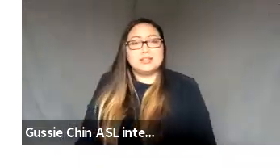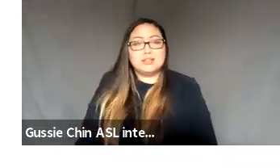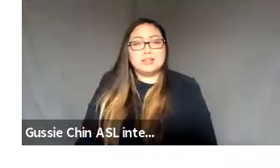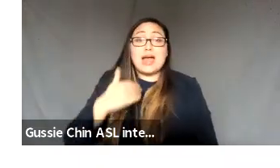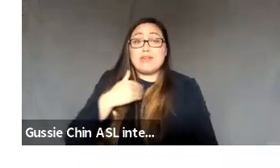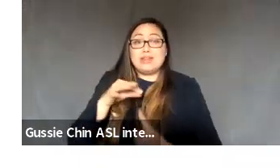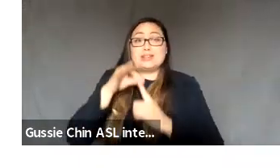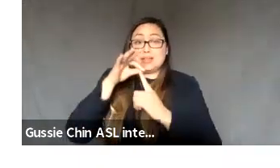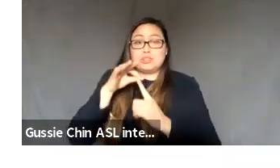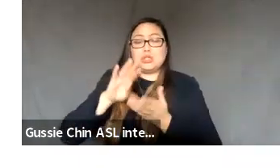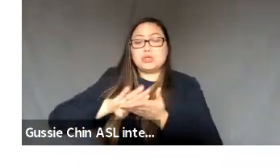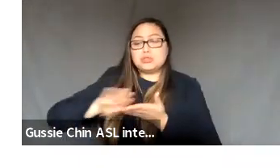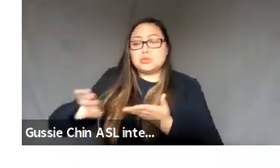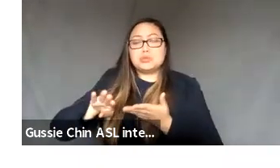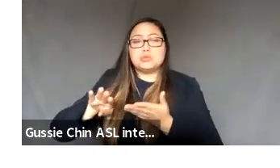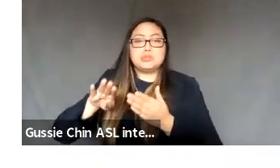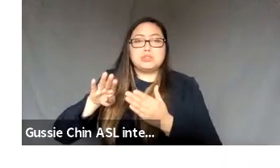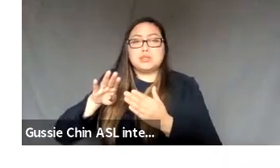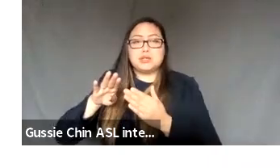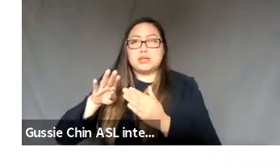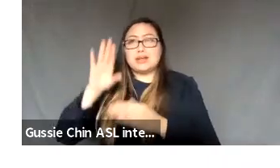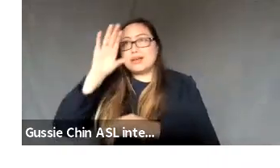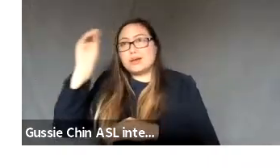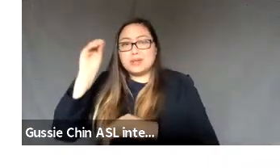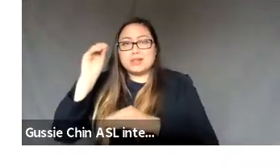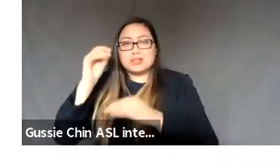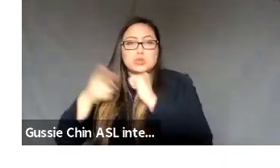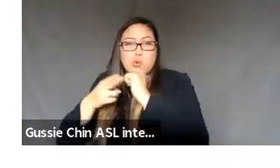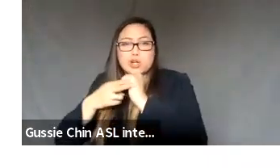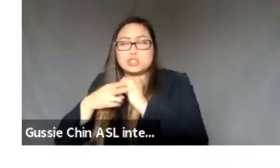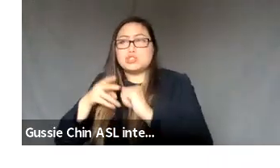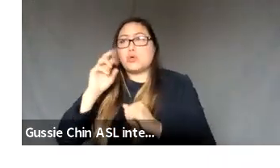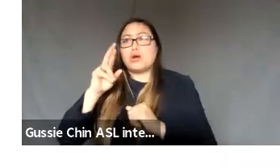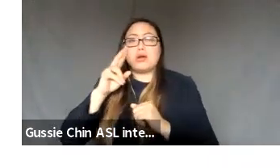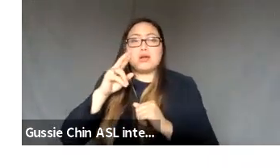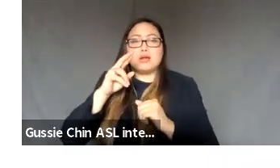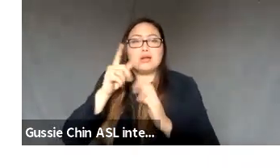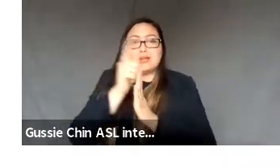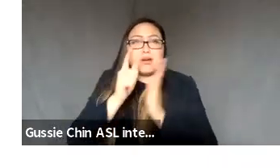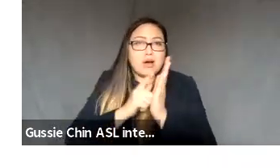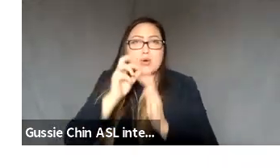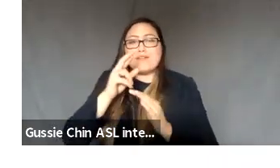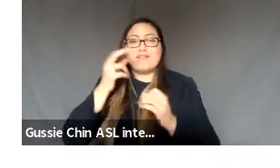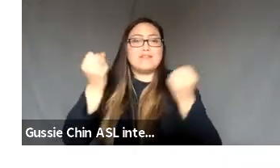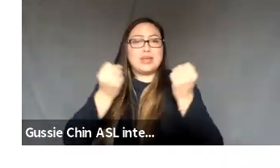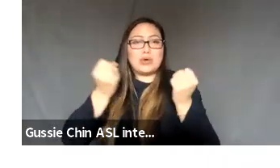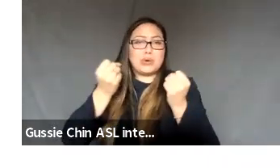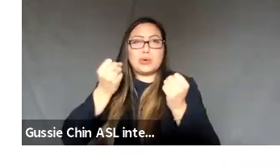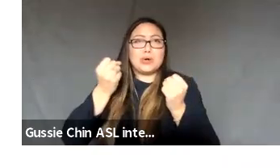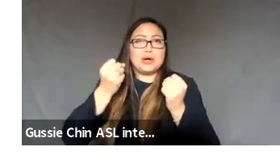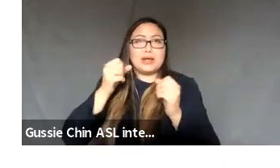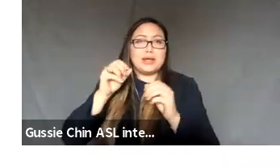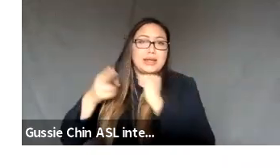that excludes, commercial vehicle storage or law enforcement vehicles or vehicle impound. But typically in a